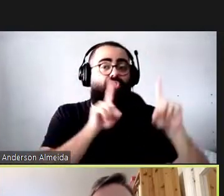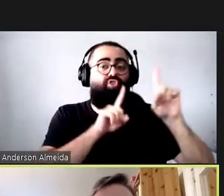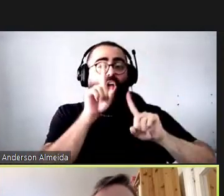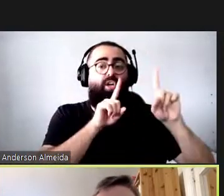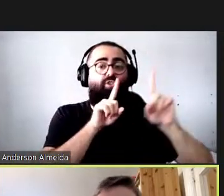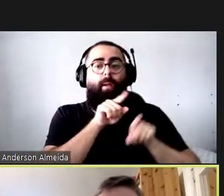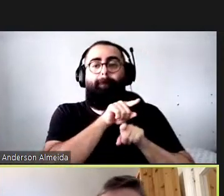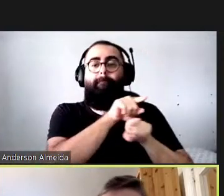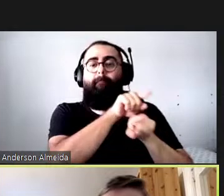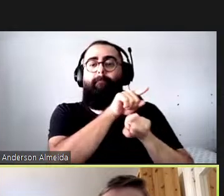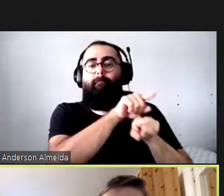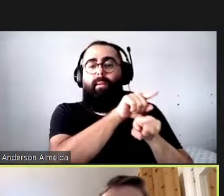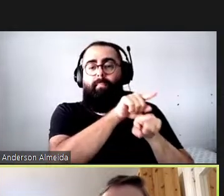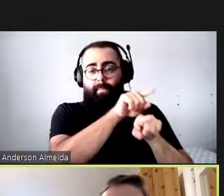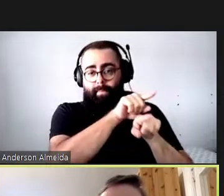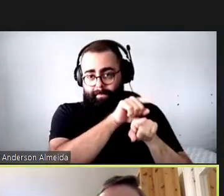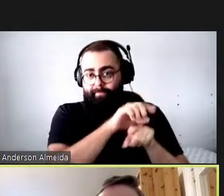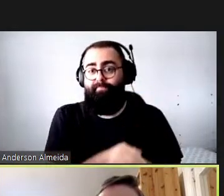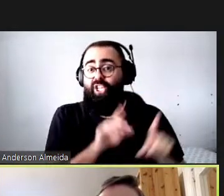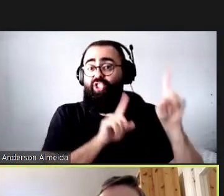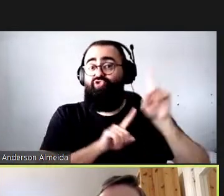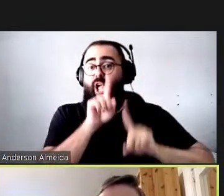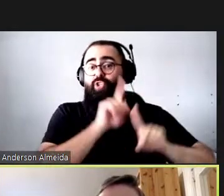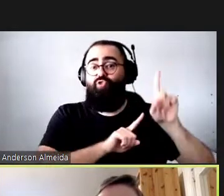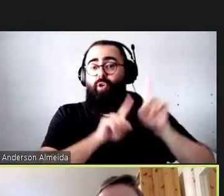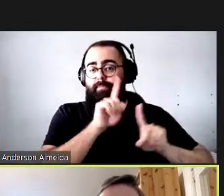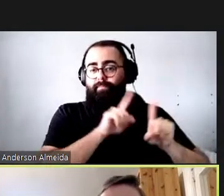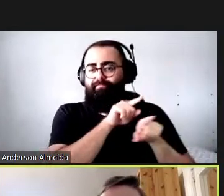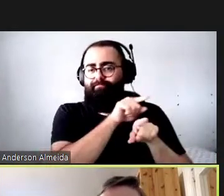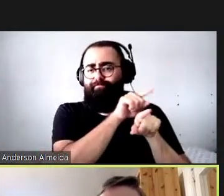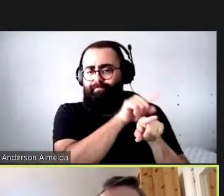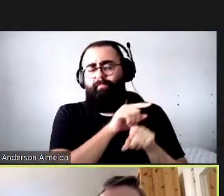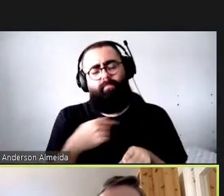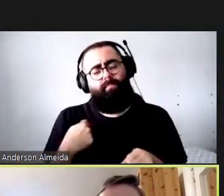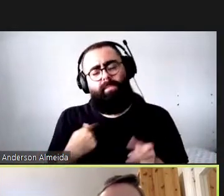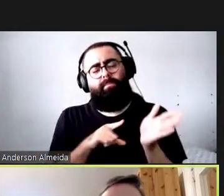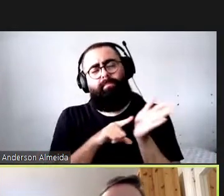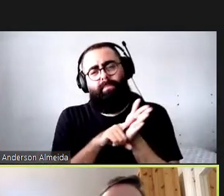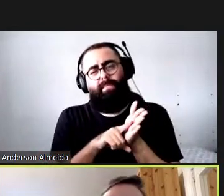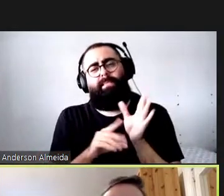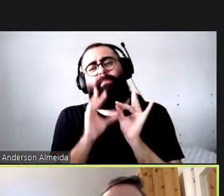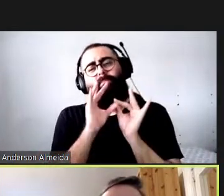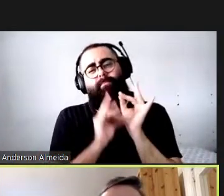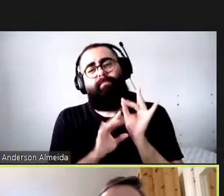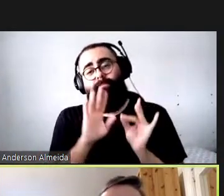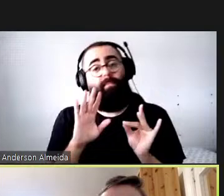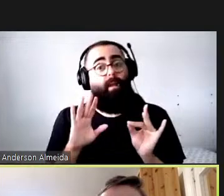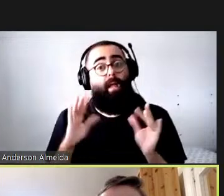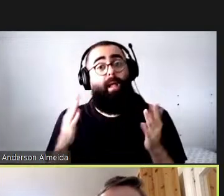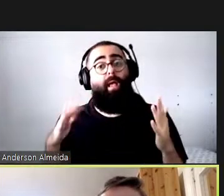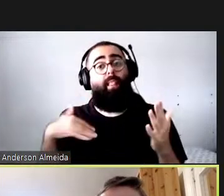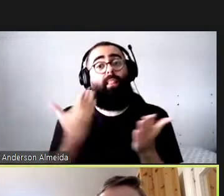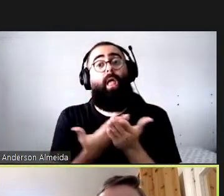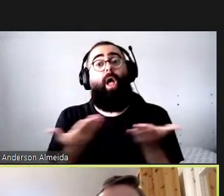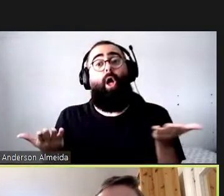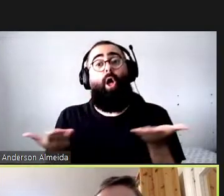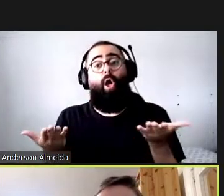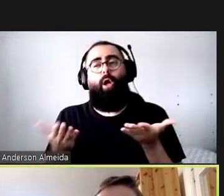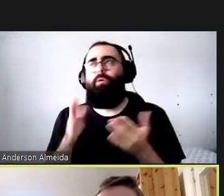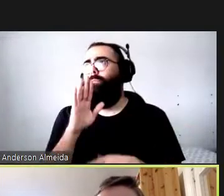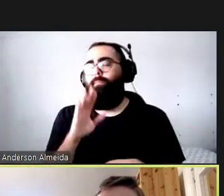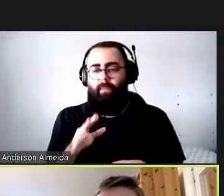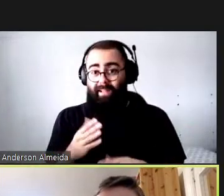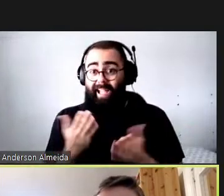be clear what we're talking about, the research that I was describing up to now was about